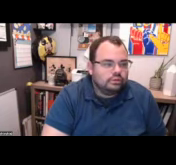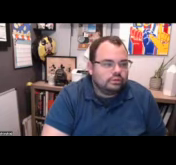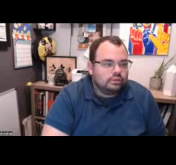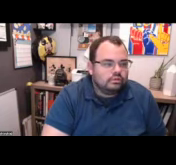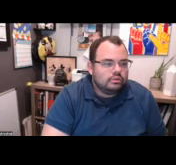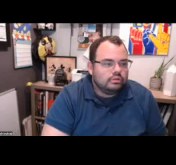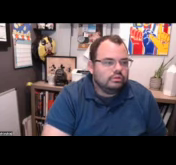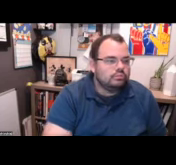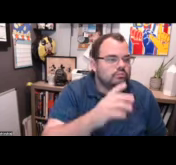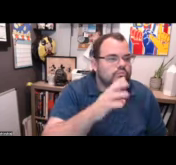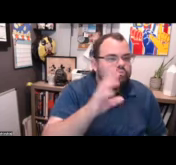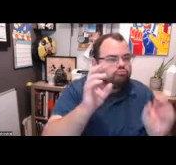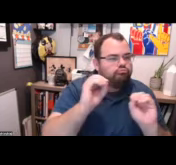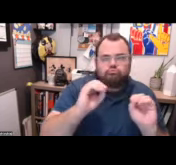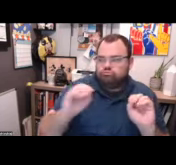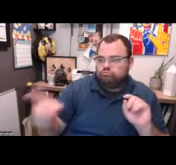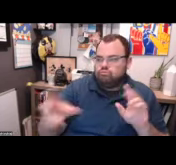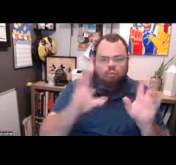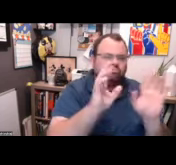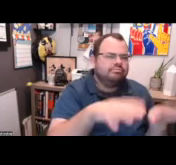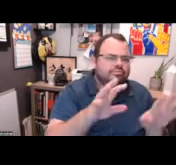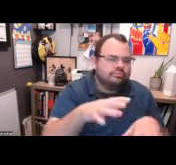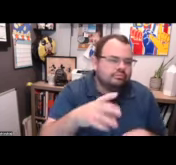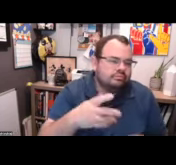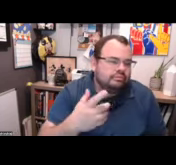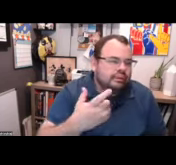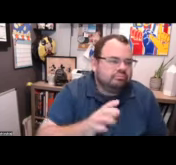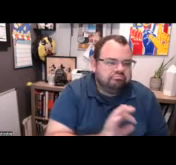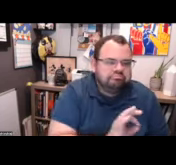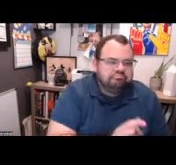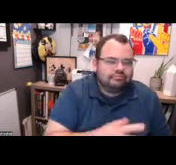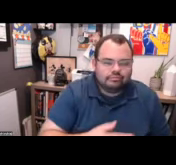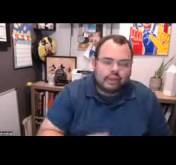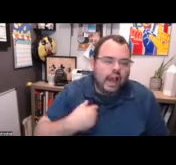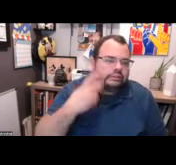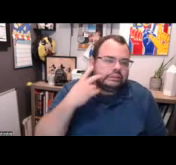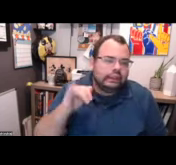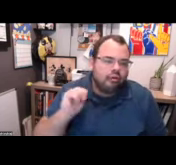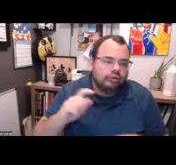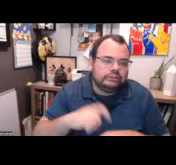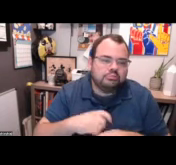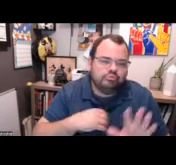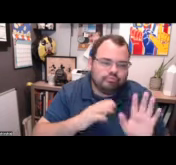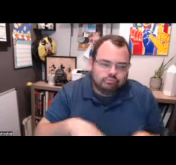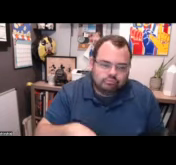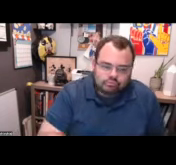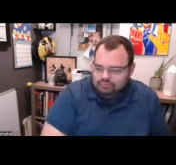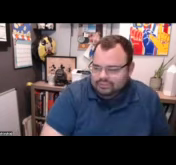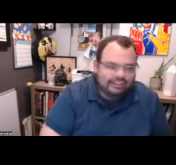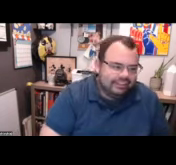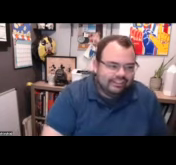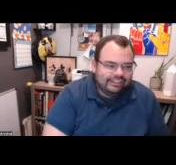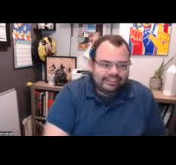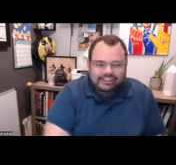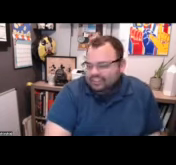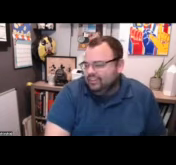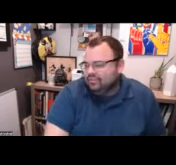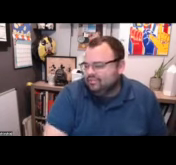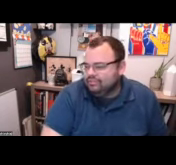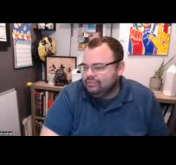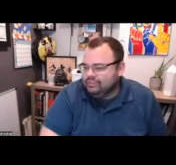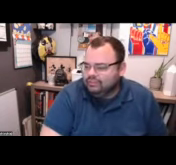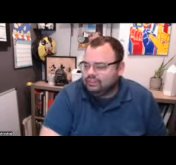Now a small channel is drilled within the bone for the electrode, and small holes in the bone are created for the suture that will